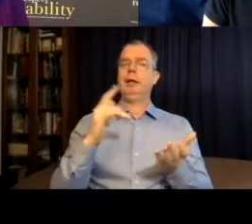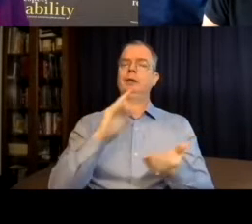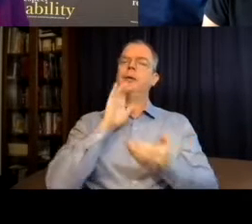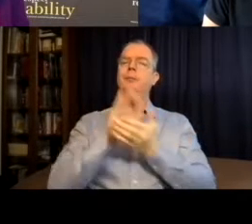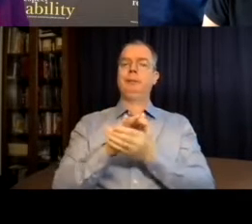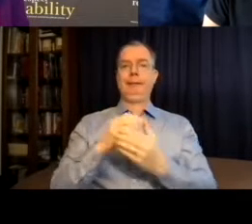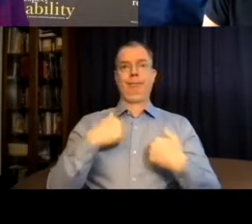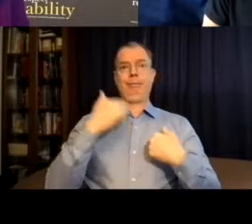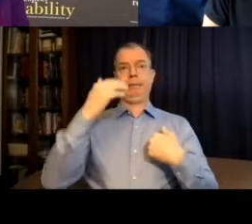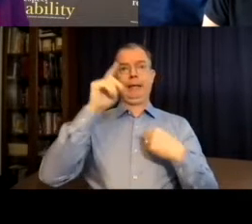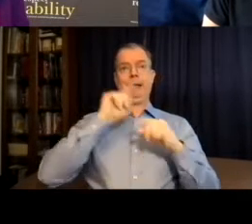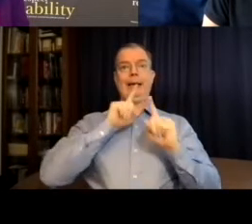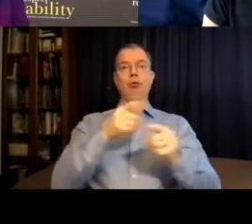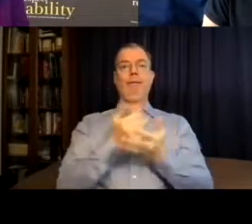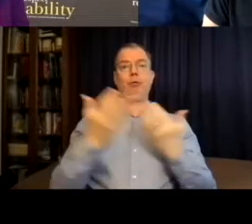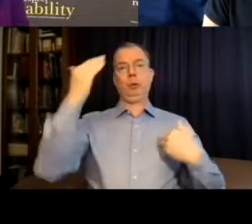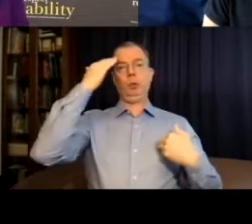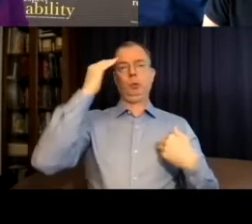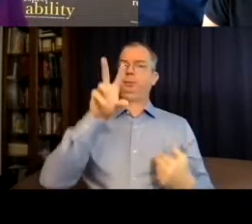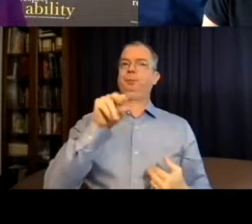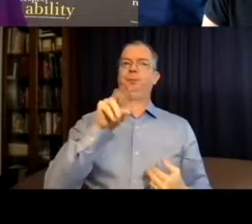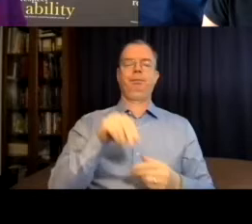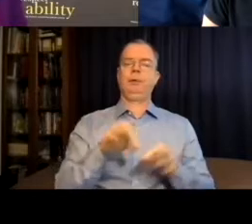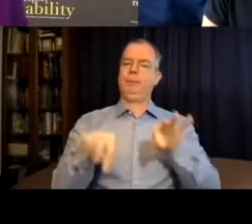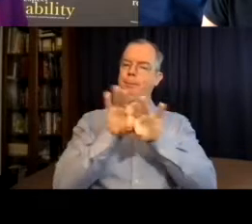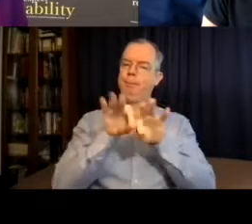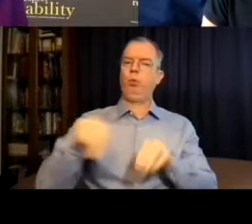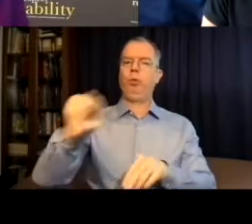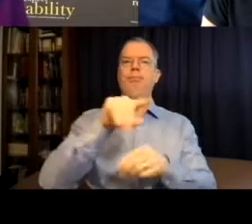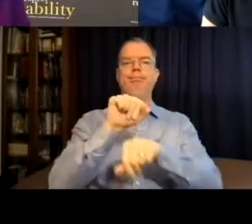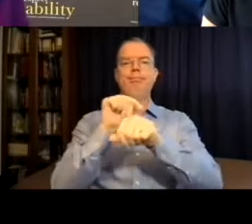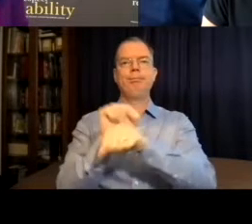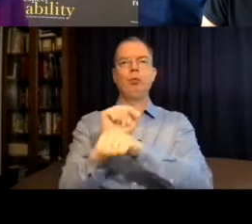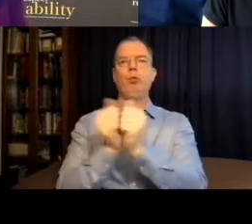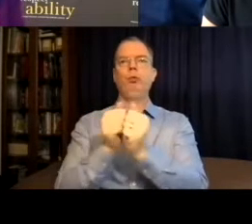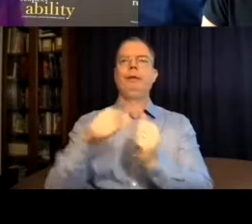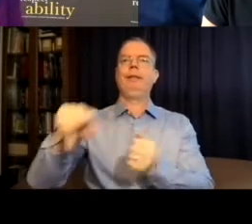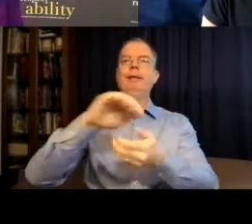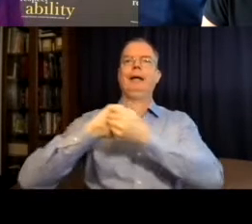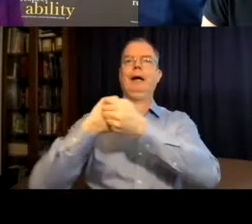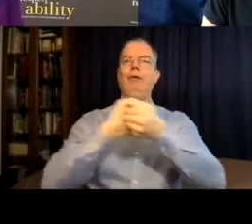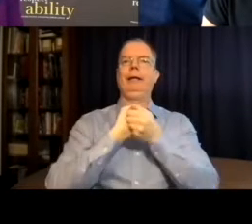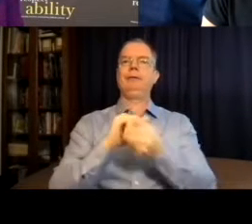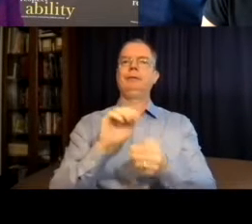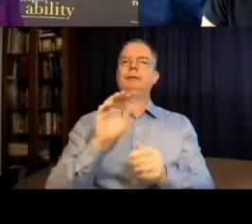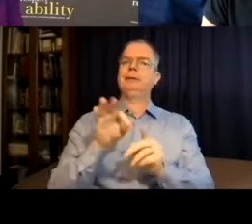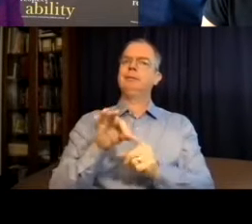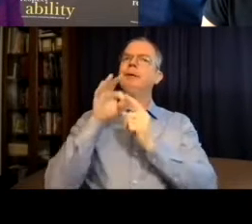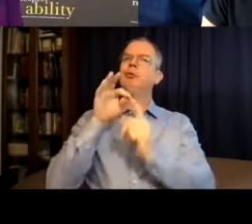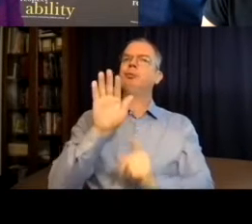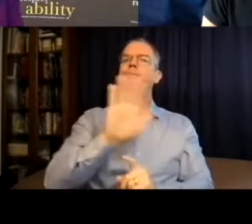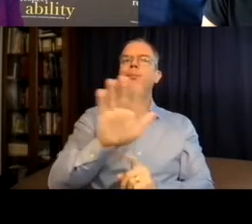The second thing is collaboration. We don't believe we have the best answers to everything.